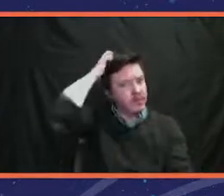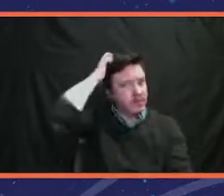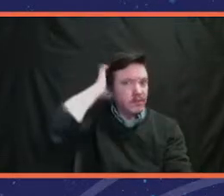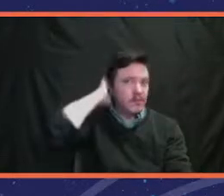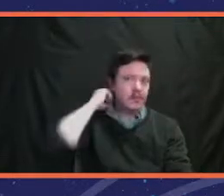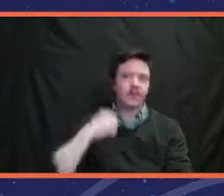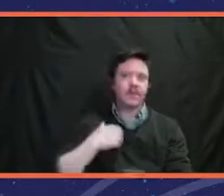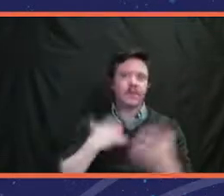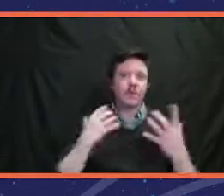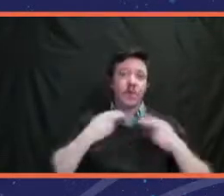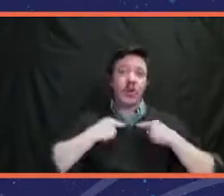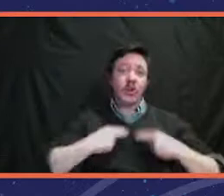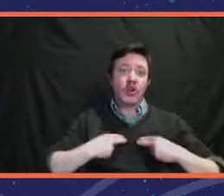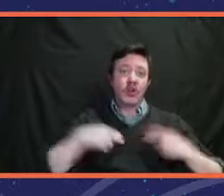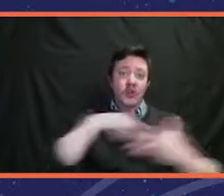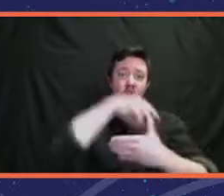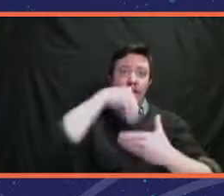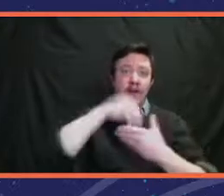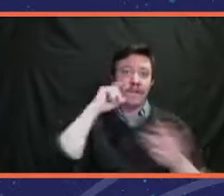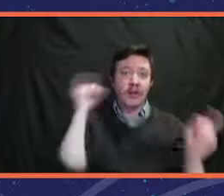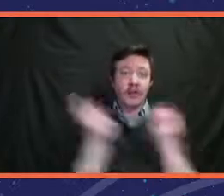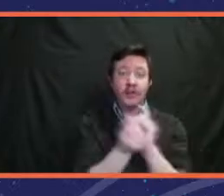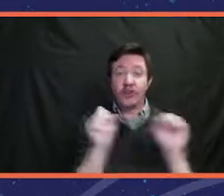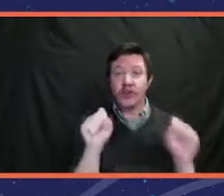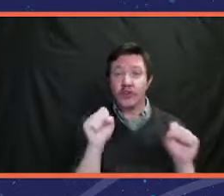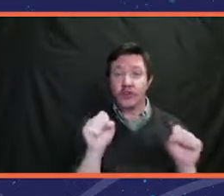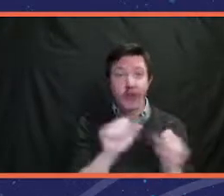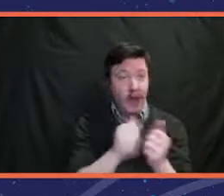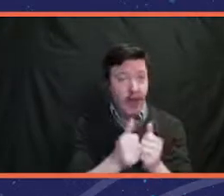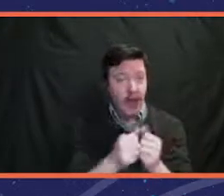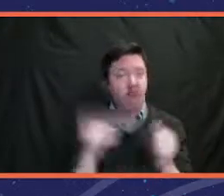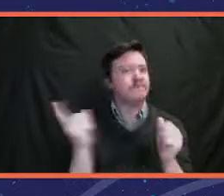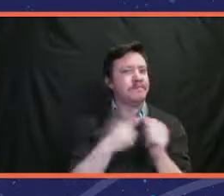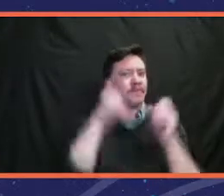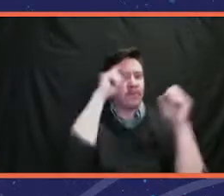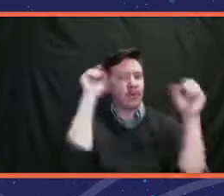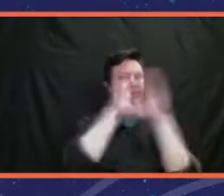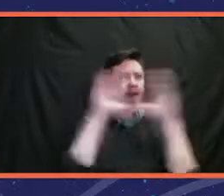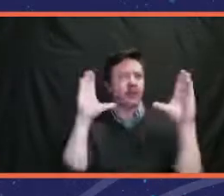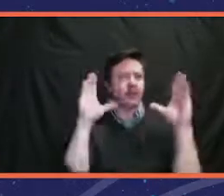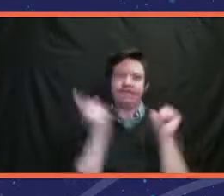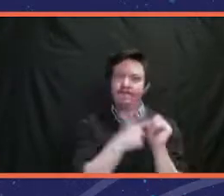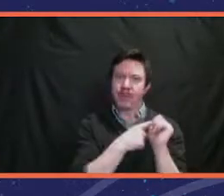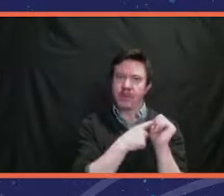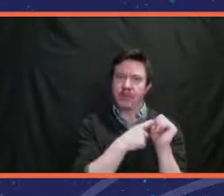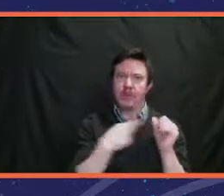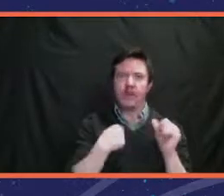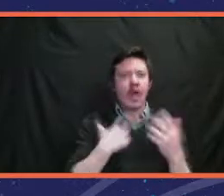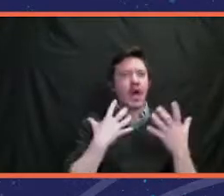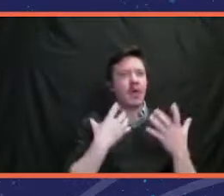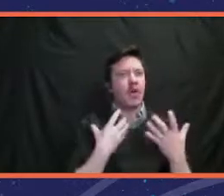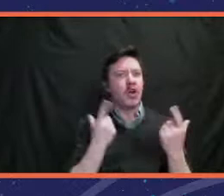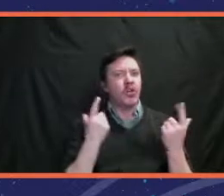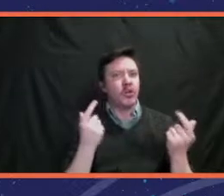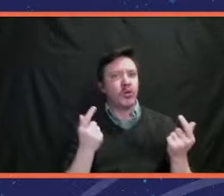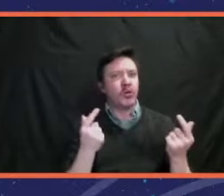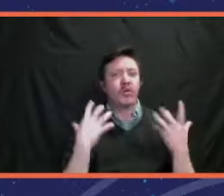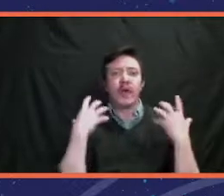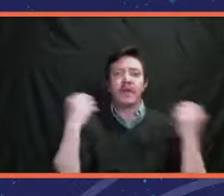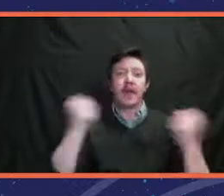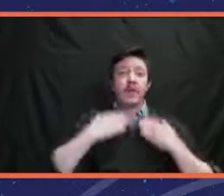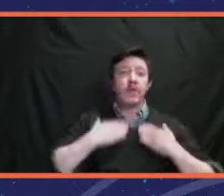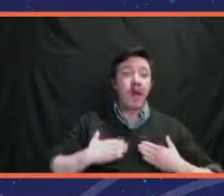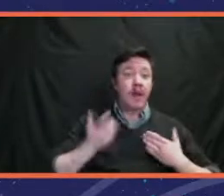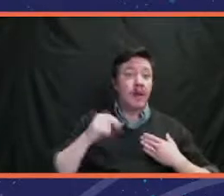involved change occur, you have to imagine it first, right? Like whether it's like, I want to have a healthier body, or if I